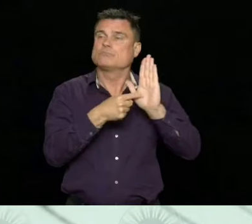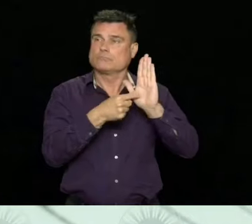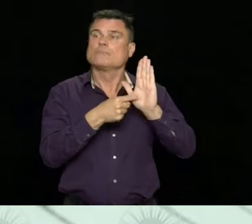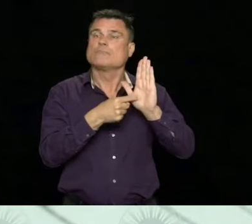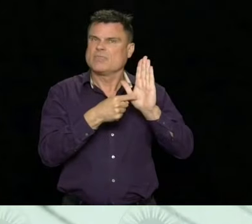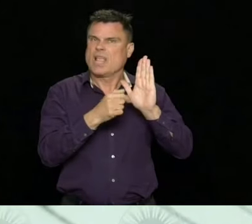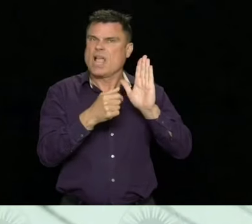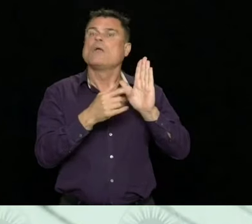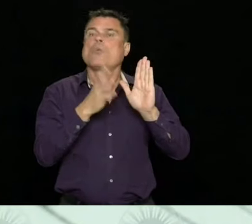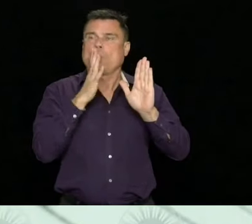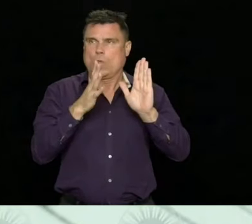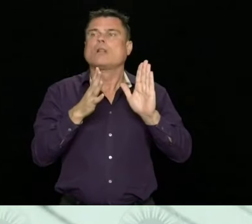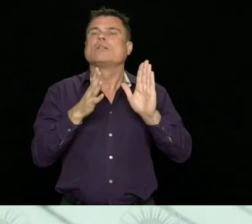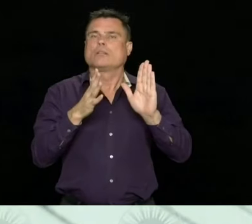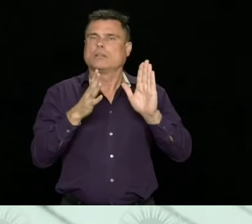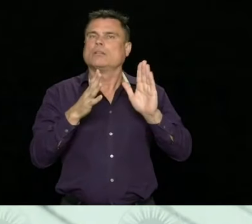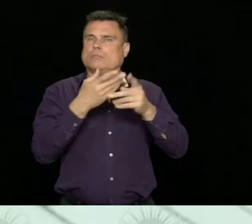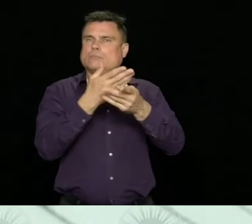had over